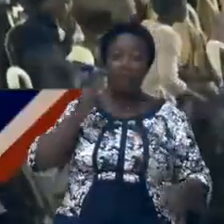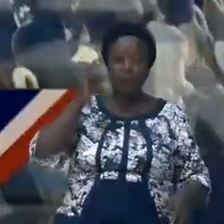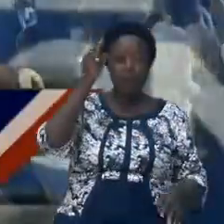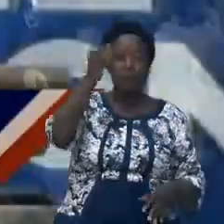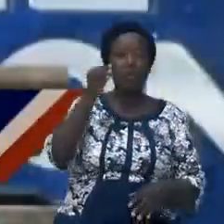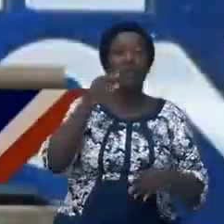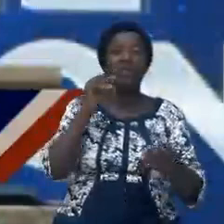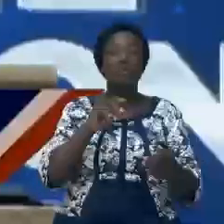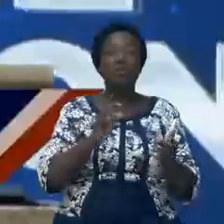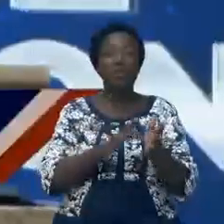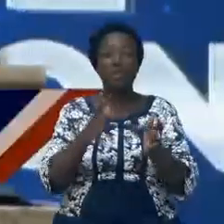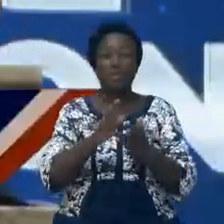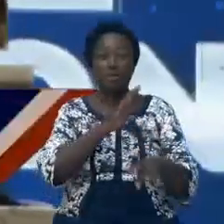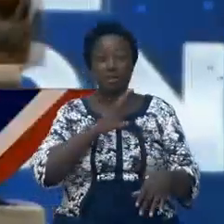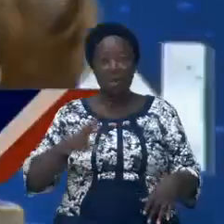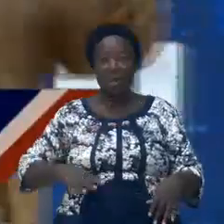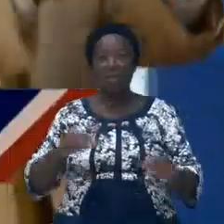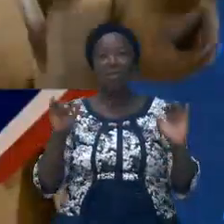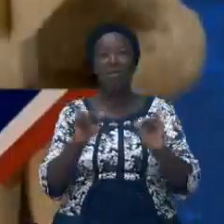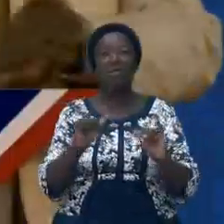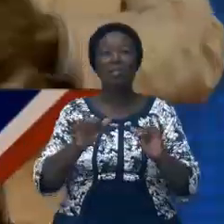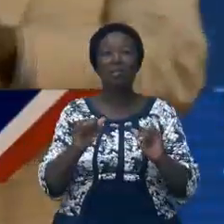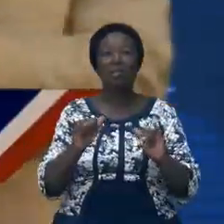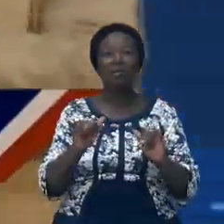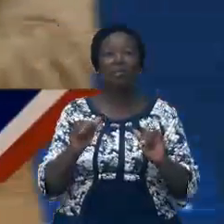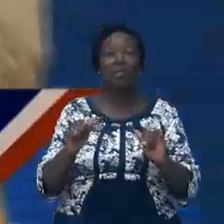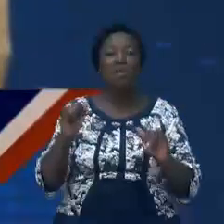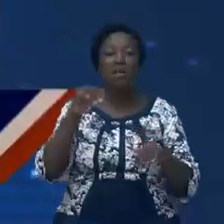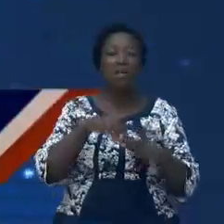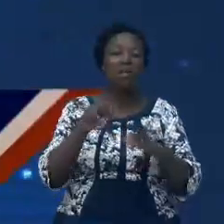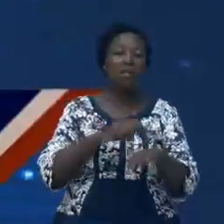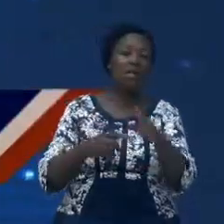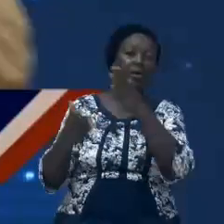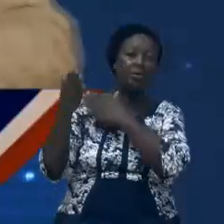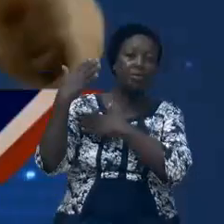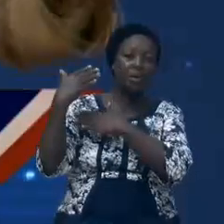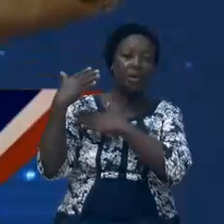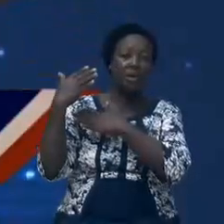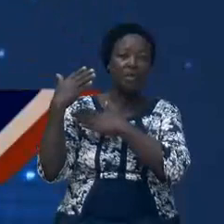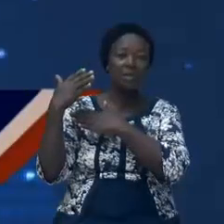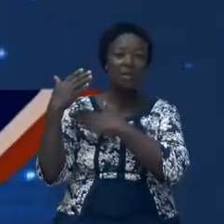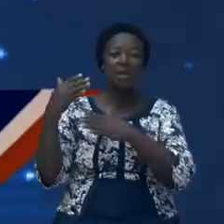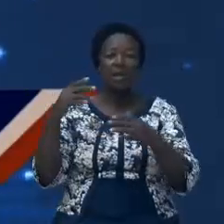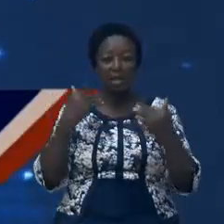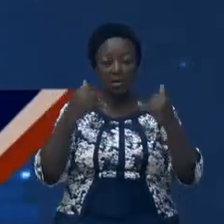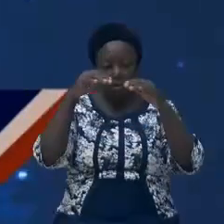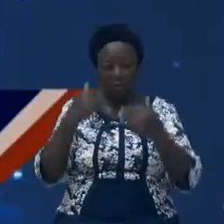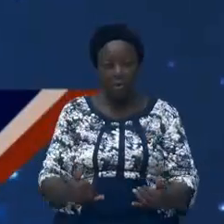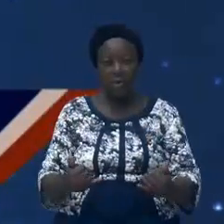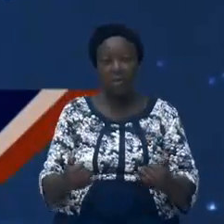that means future. Look at this. Jesus Christ, the same in the dateless